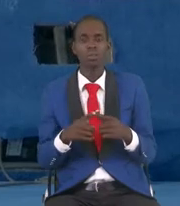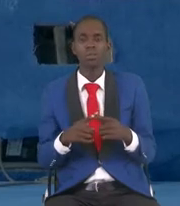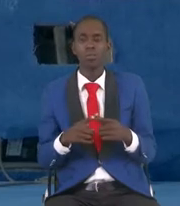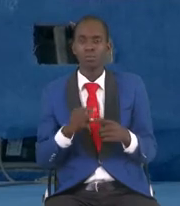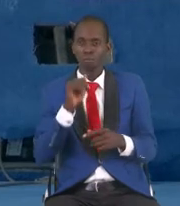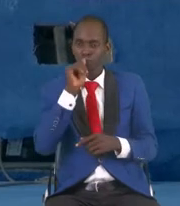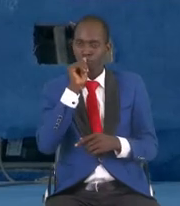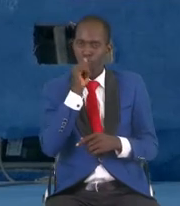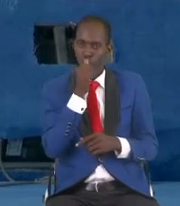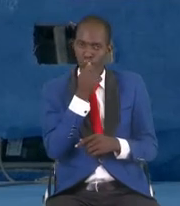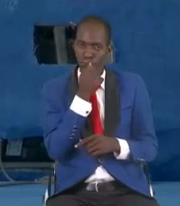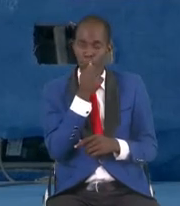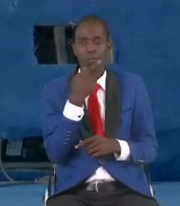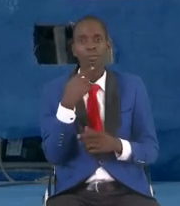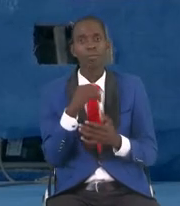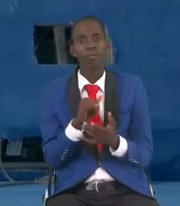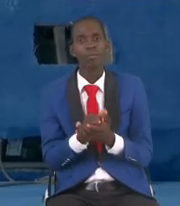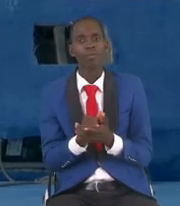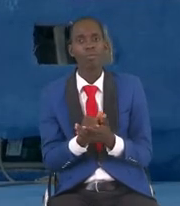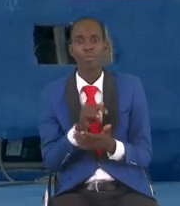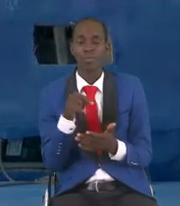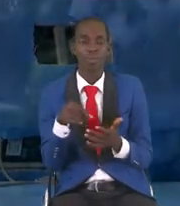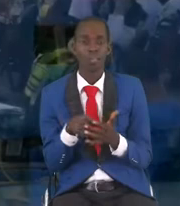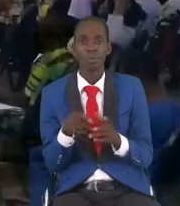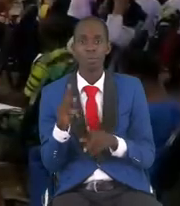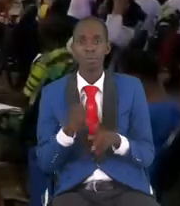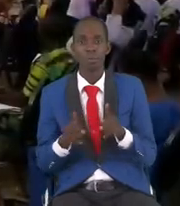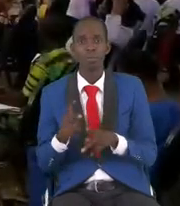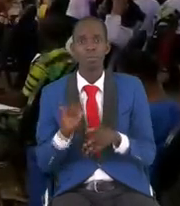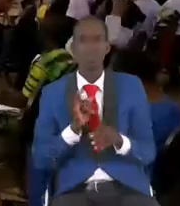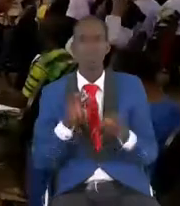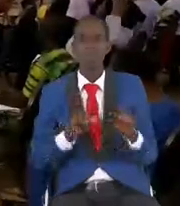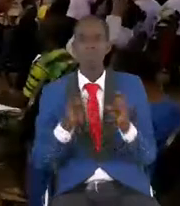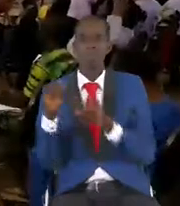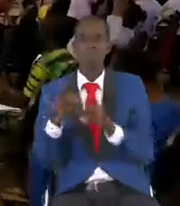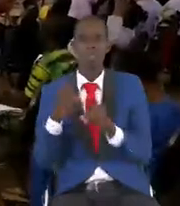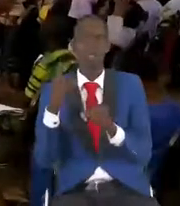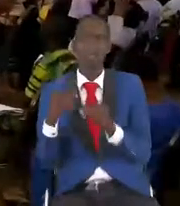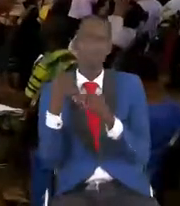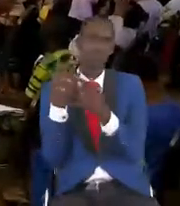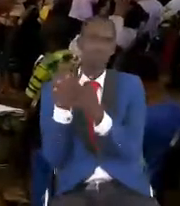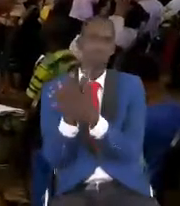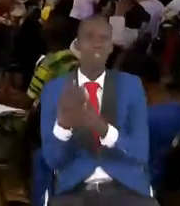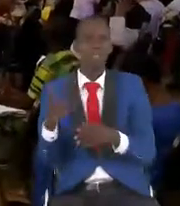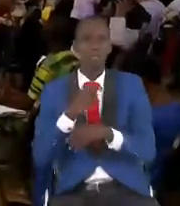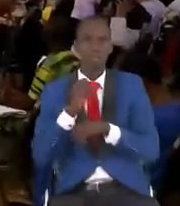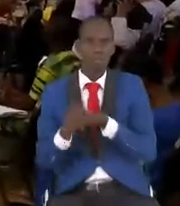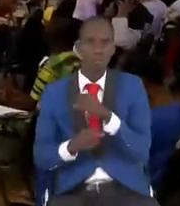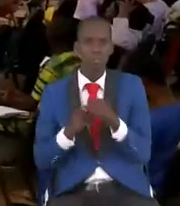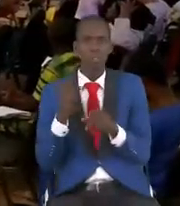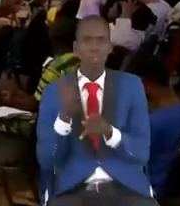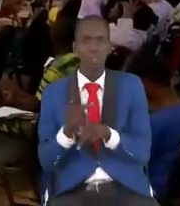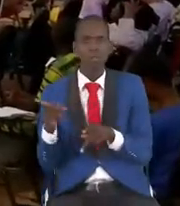said, you know, all these people that I put in the prison, they suffered, they kept their faith when